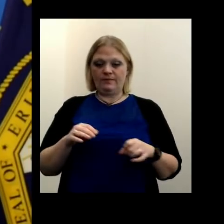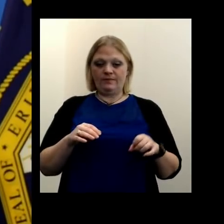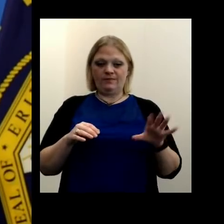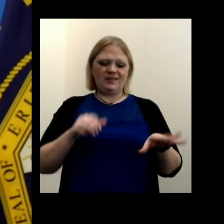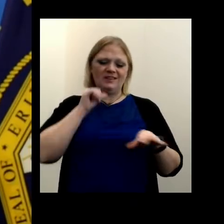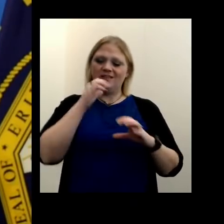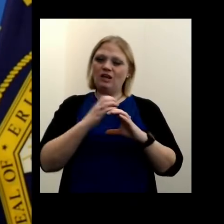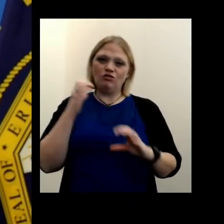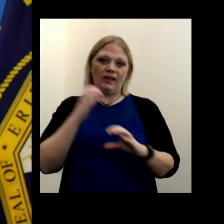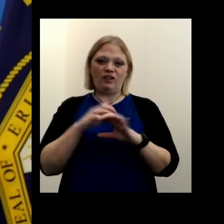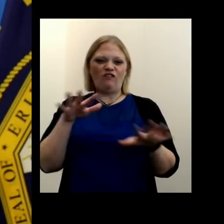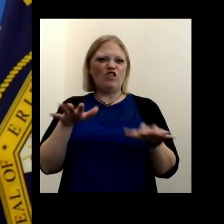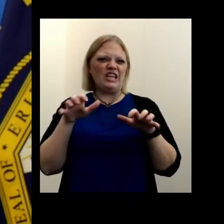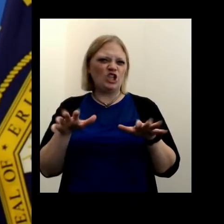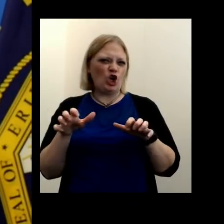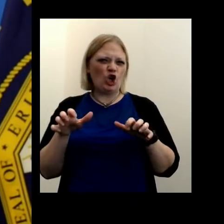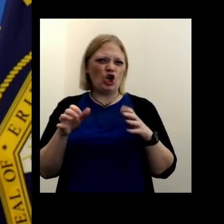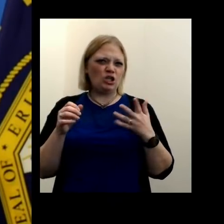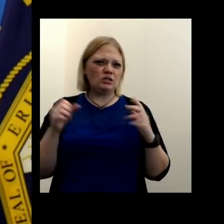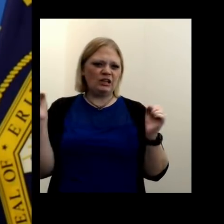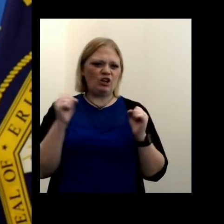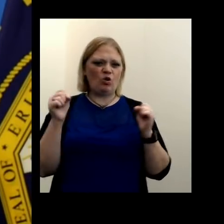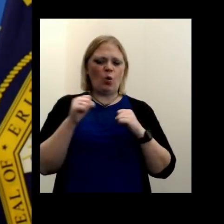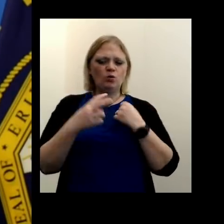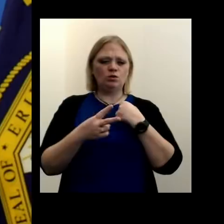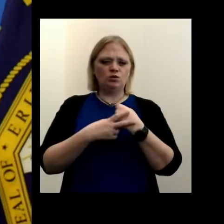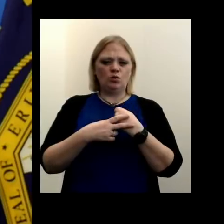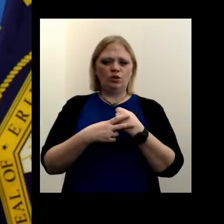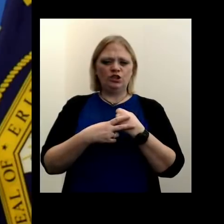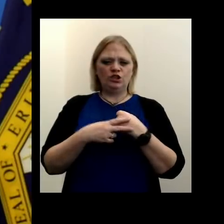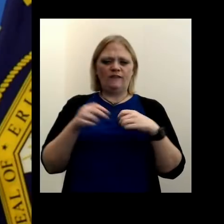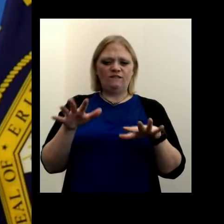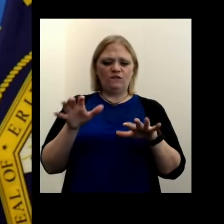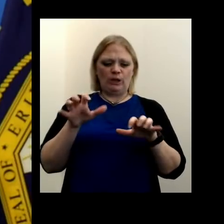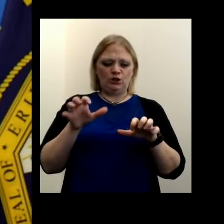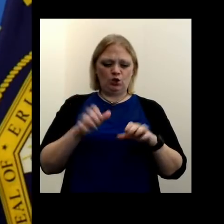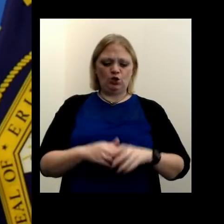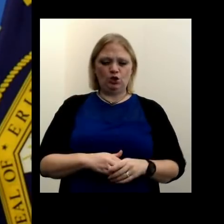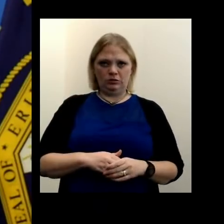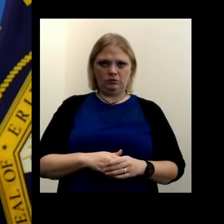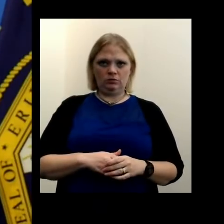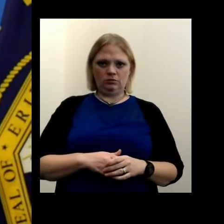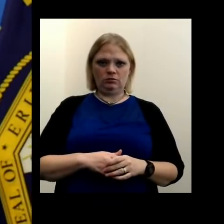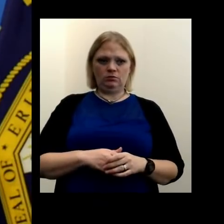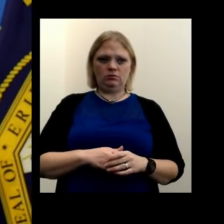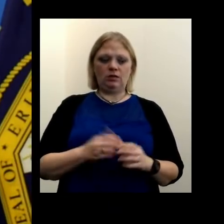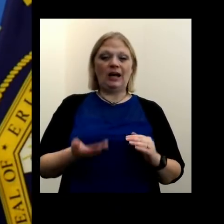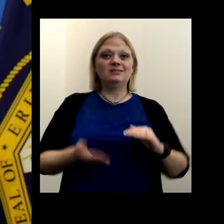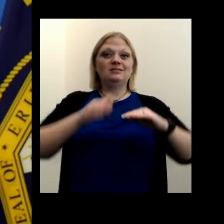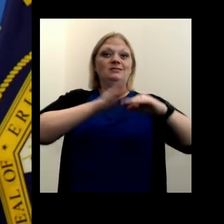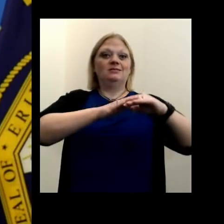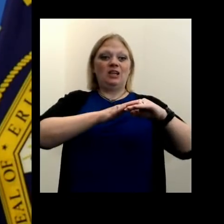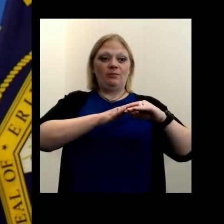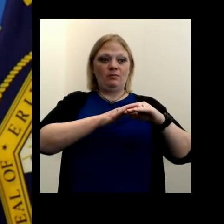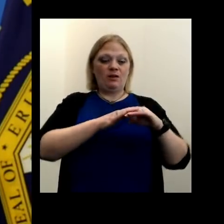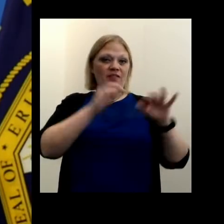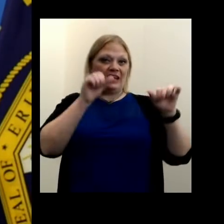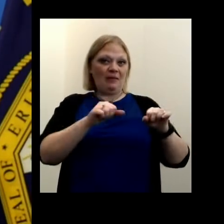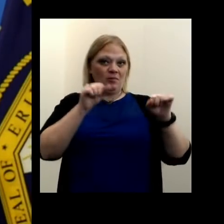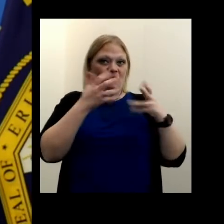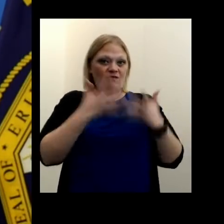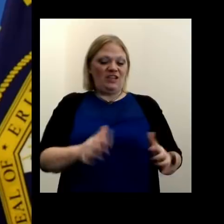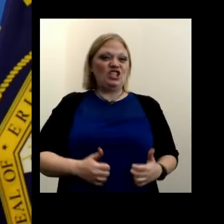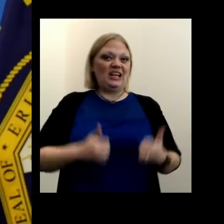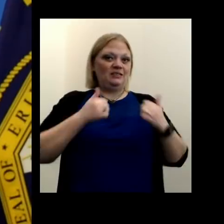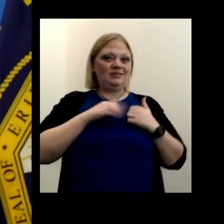trailers, freezers, I should say, cold storage freezers. And those will be in addition to the cold storage capability that already exists in